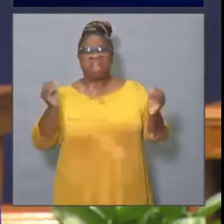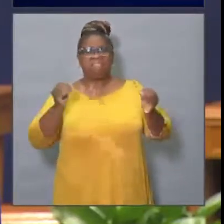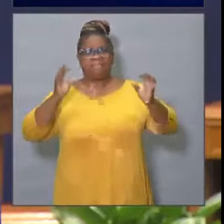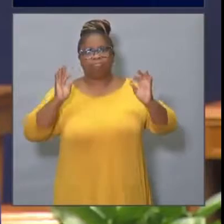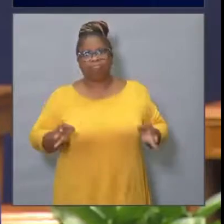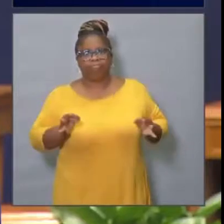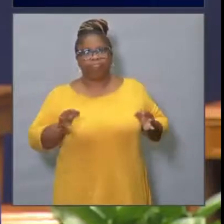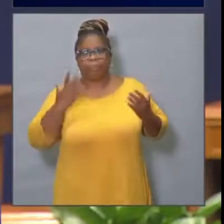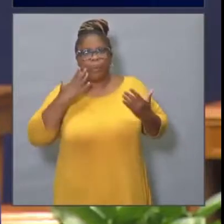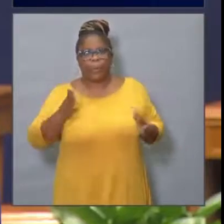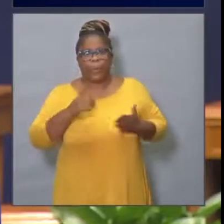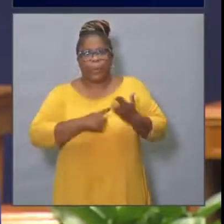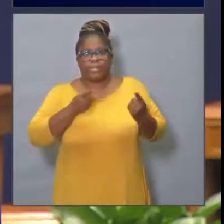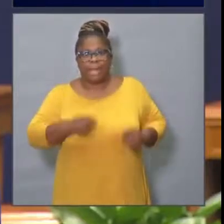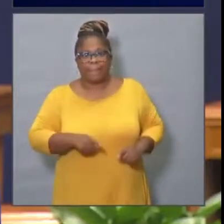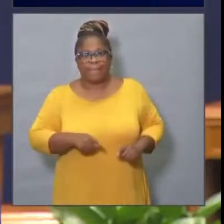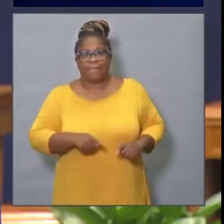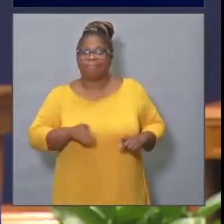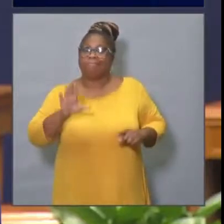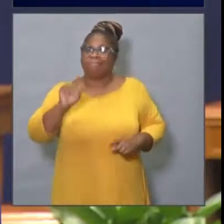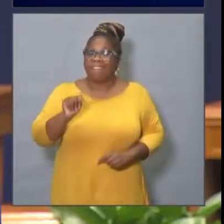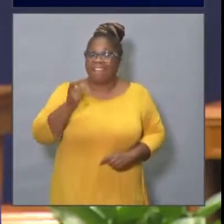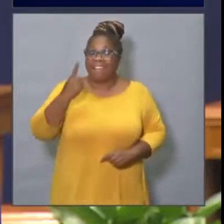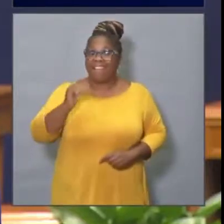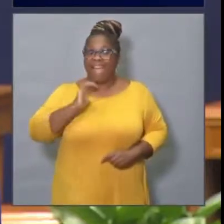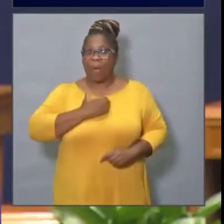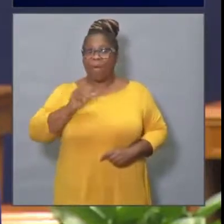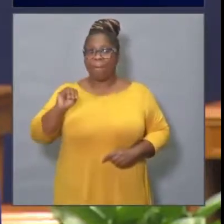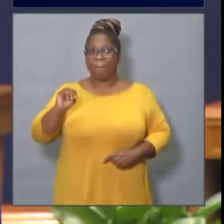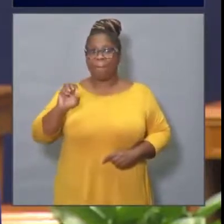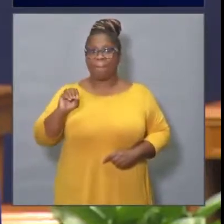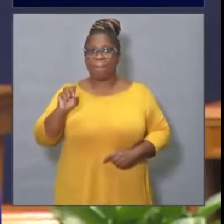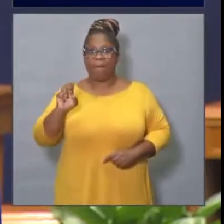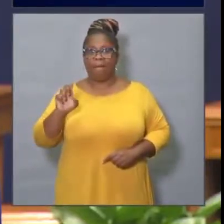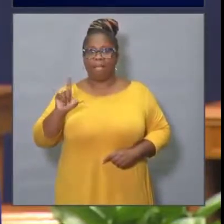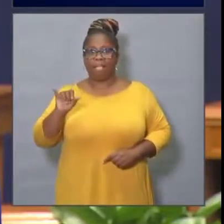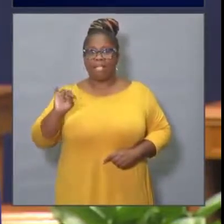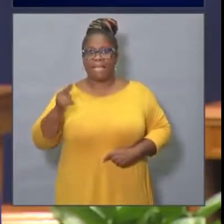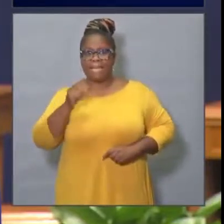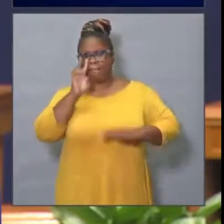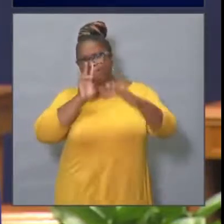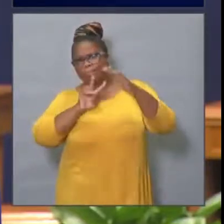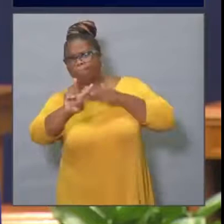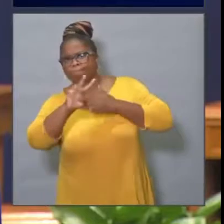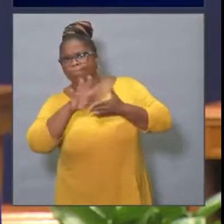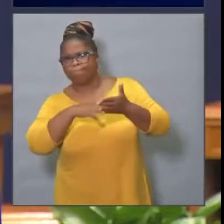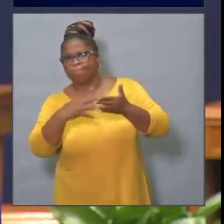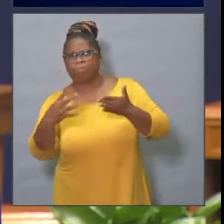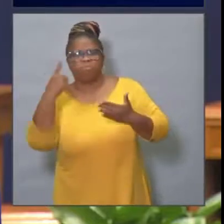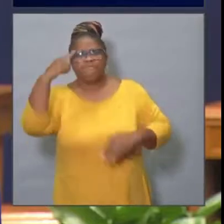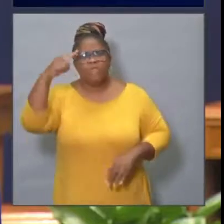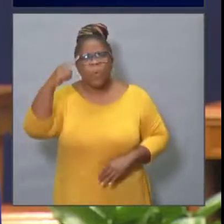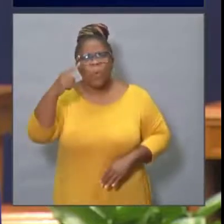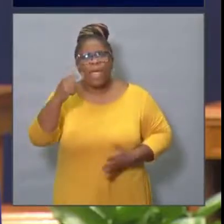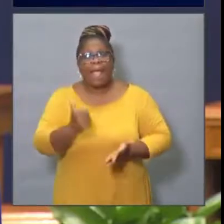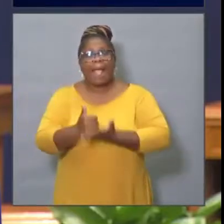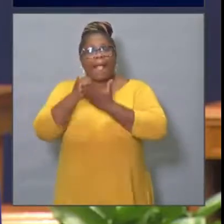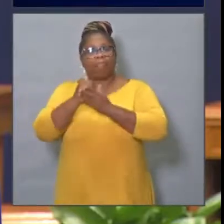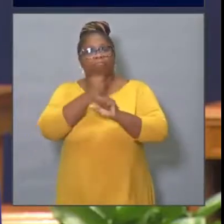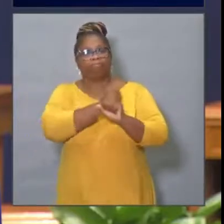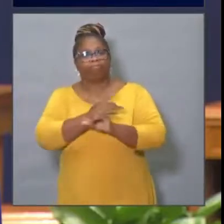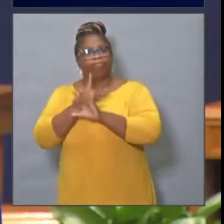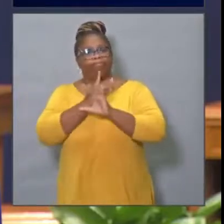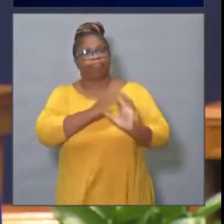The purpose of the modeling effort, though, is to inform us, and importantly, to help prepare the hospital systems for what might come